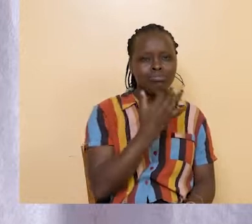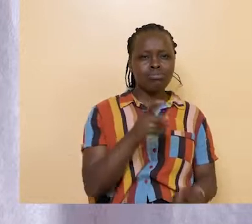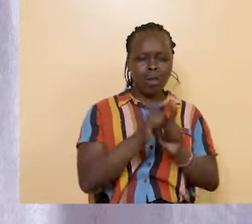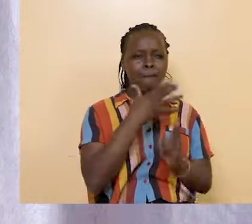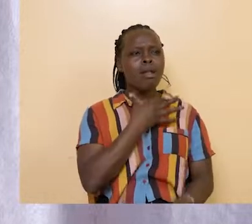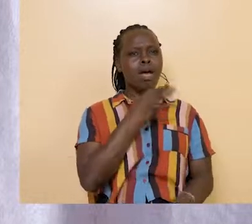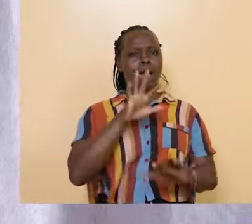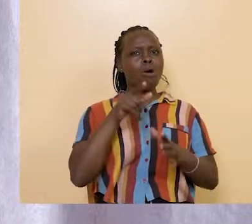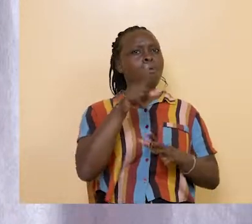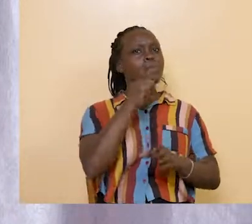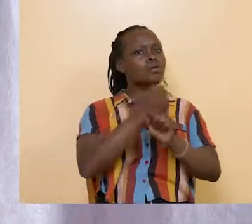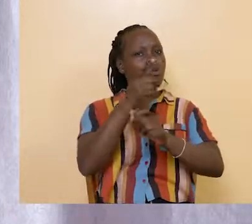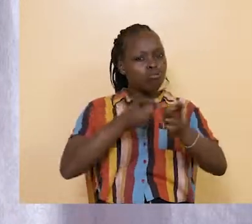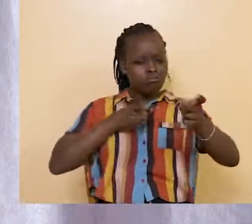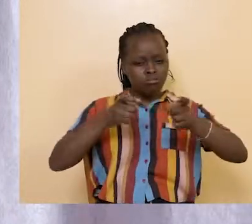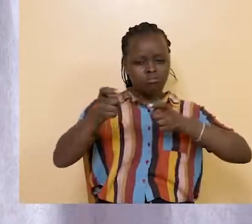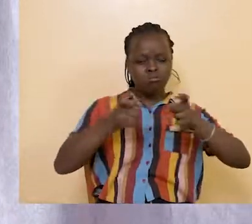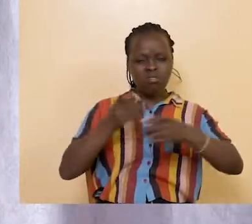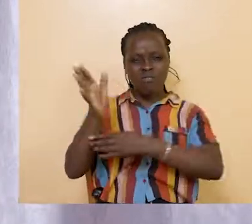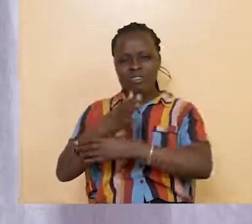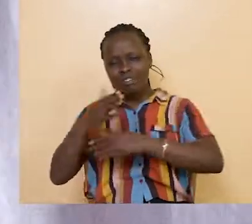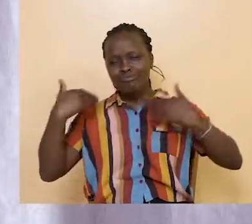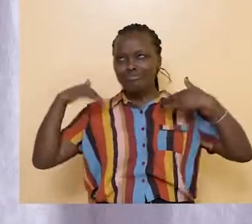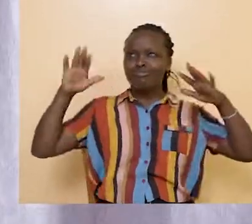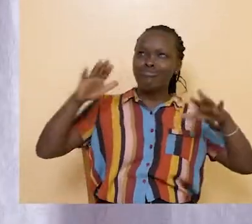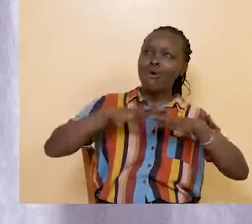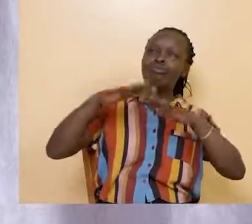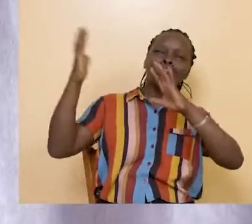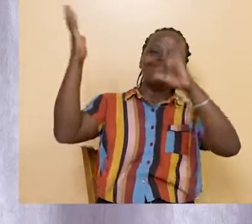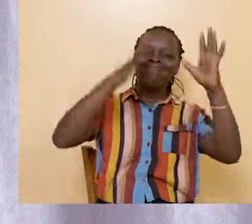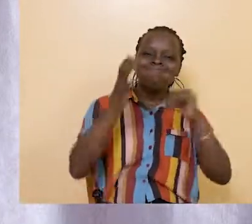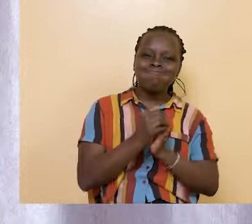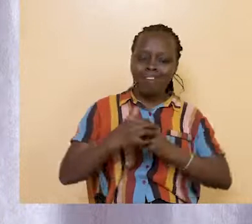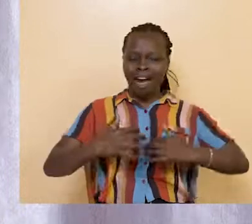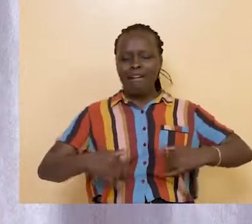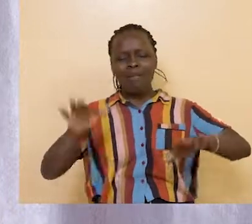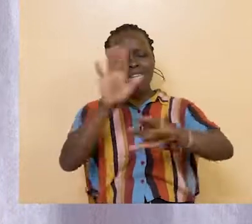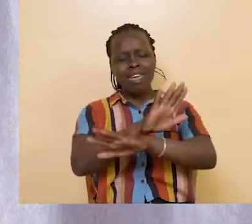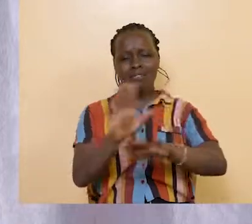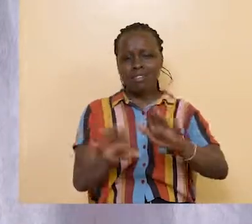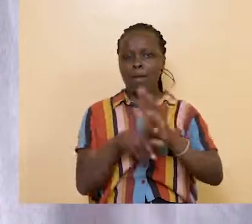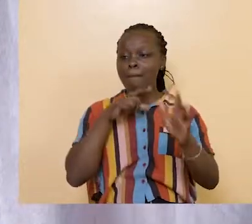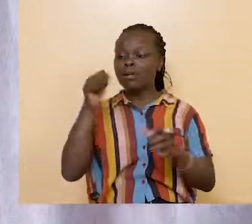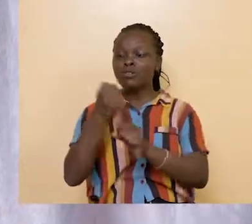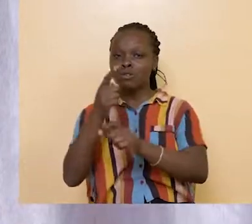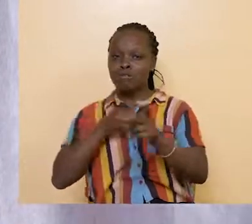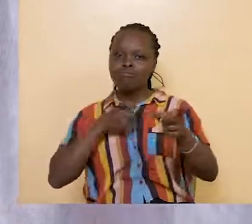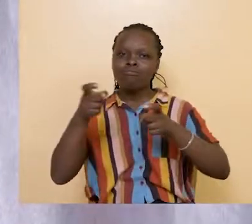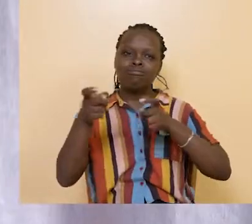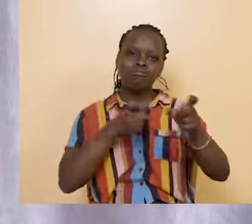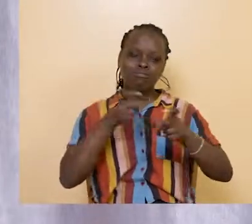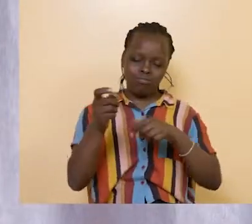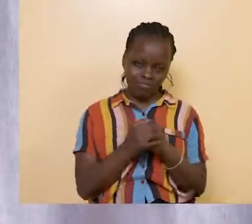so that they may rule over the fish in the sea, the birds in the sky, the livestock and all the wild animals, and over all